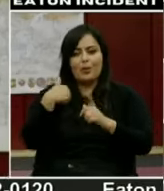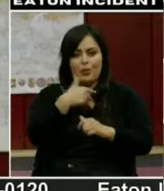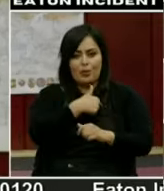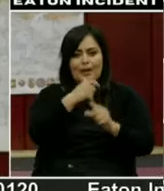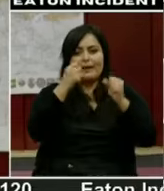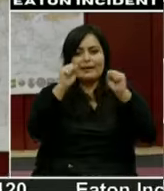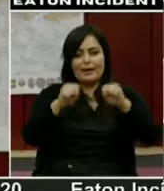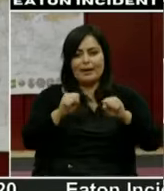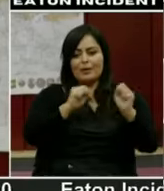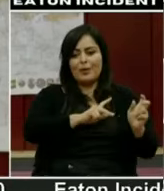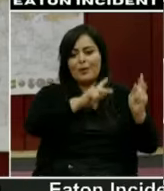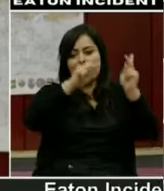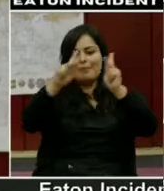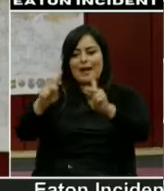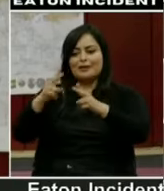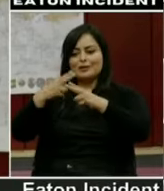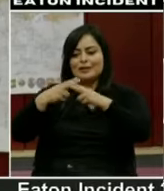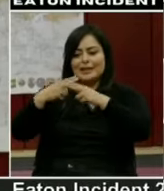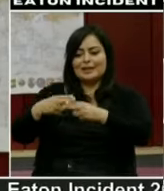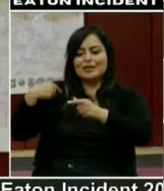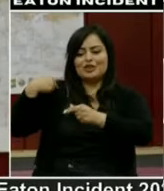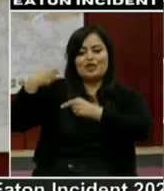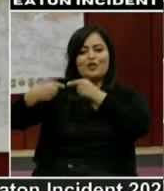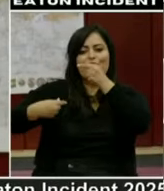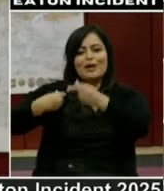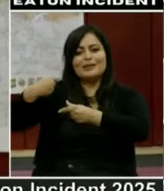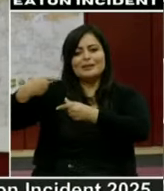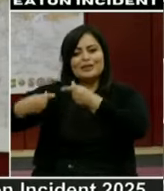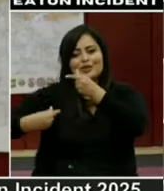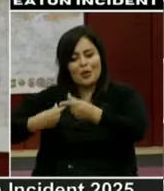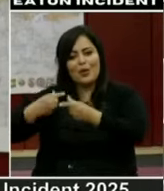to this generational community? Yeah.